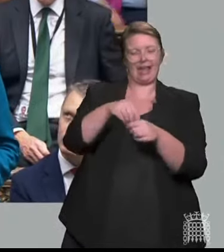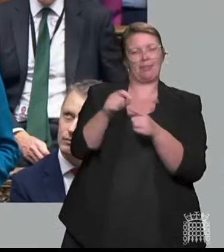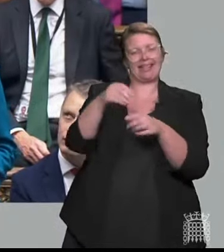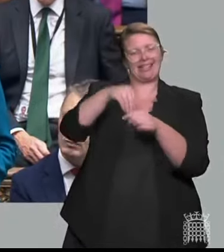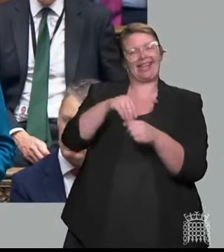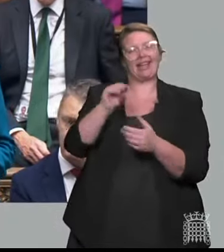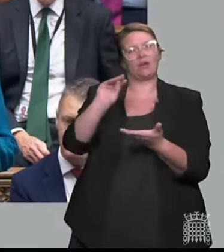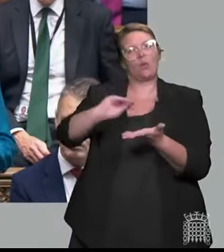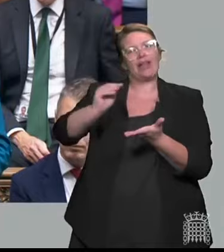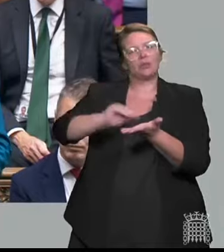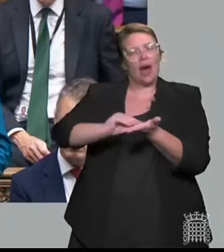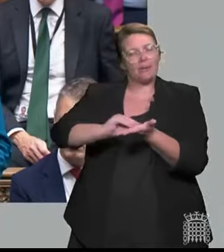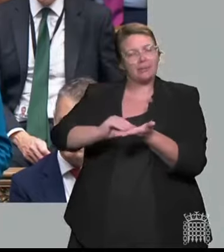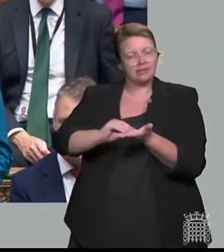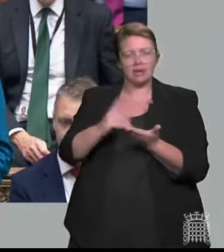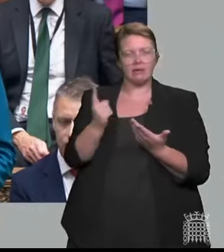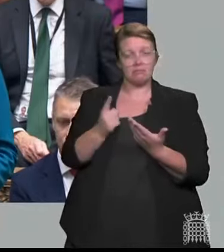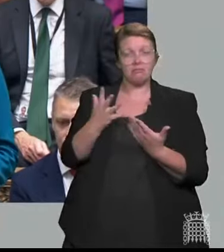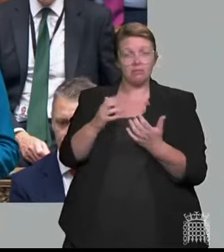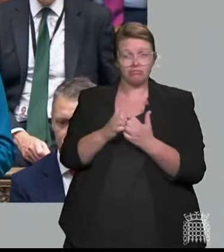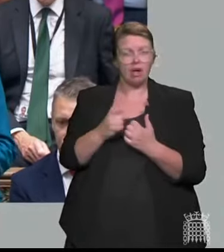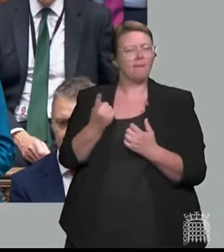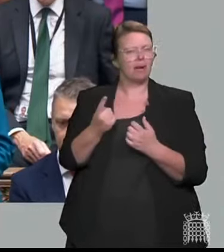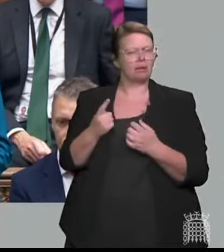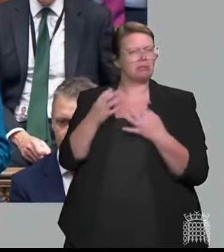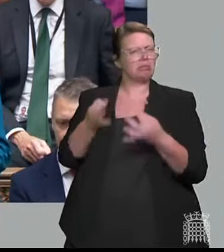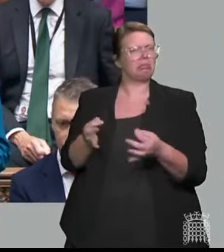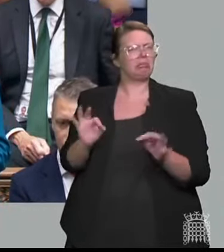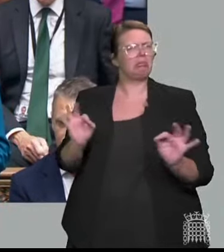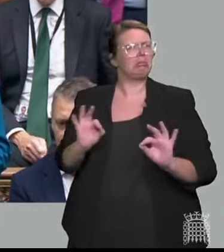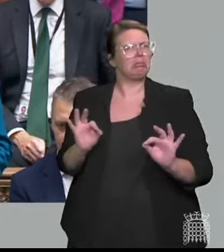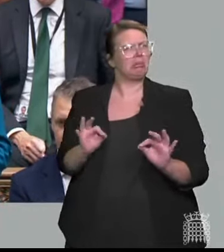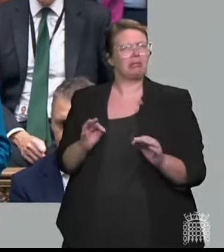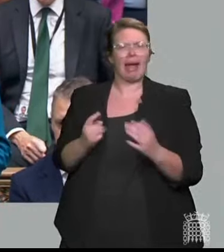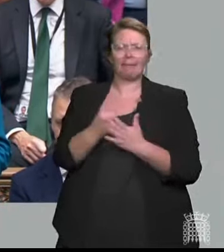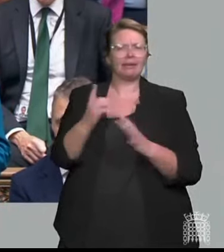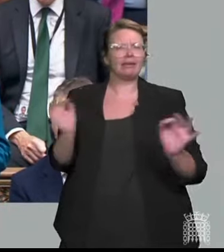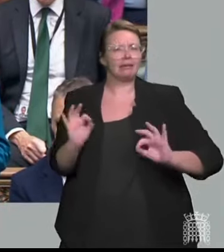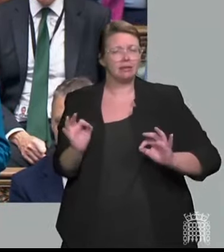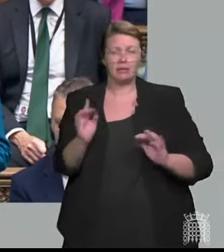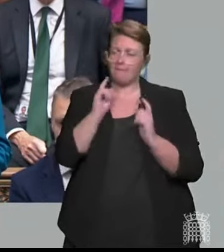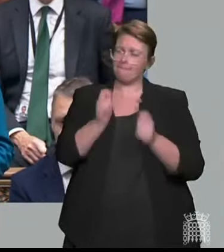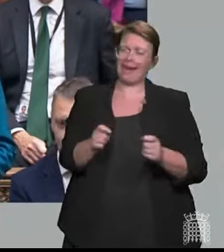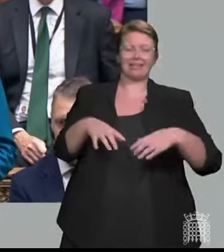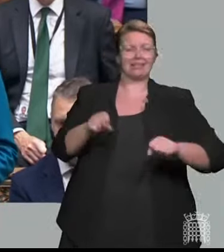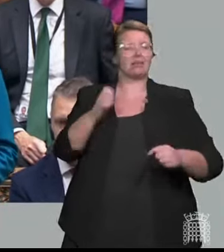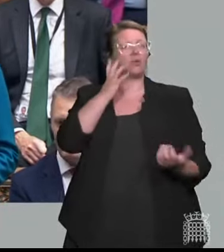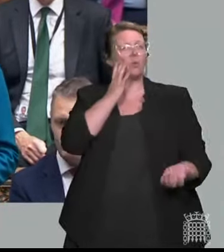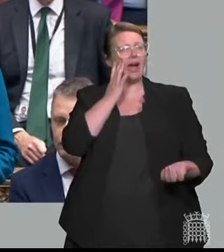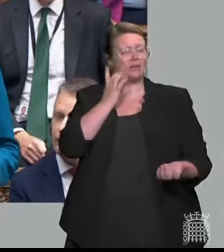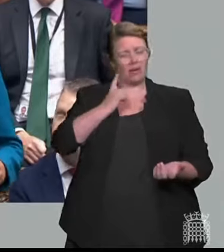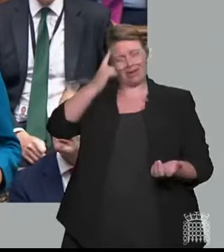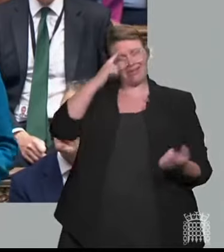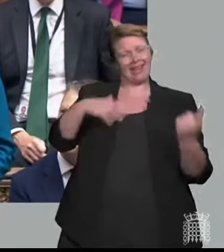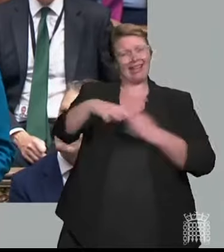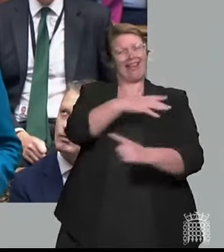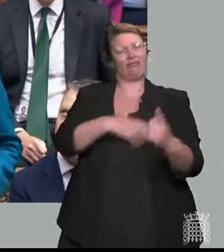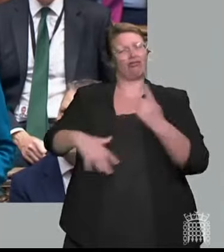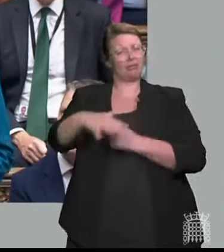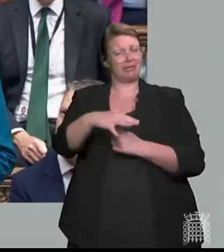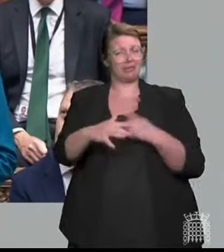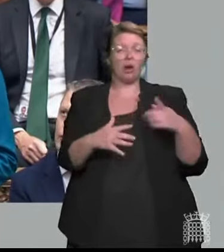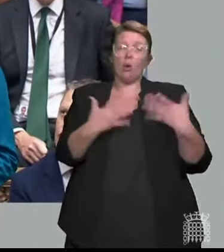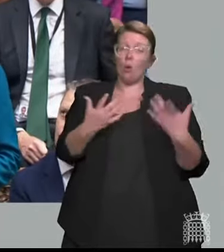today finally give a date when that ban will come into force and make a difference to our environment? Or is this another